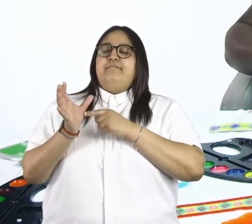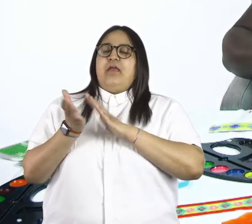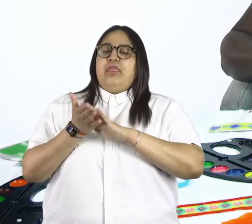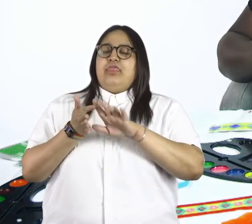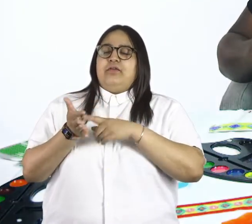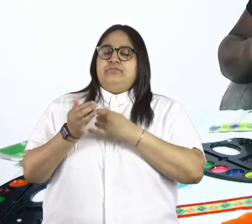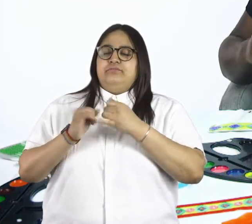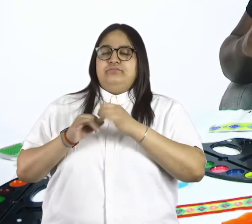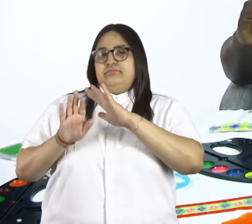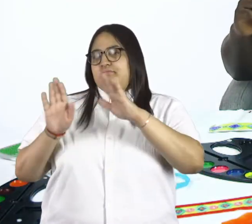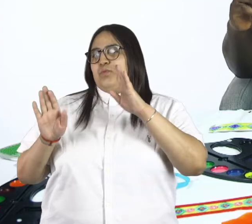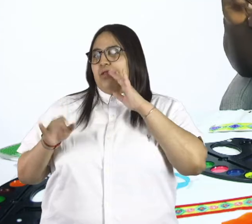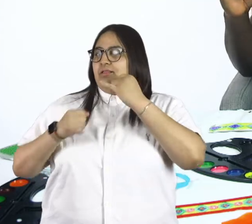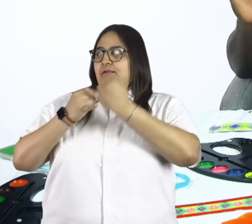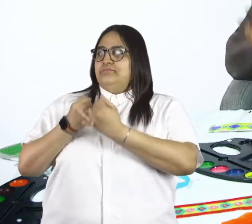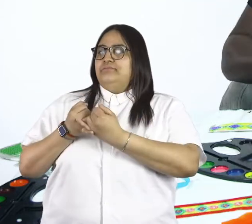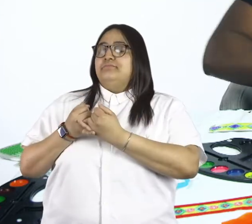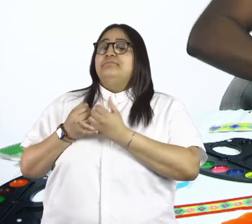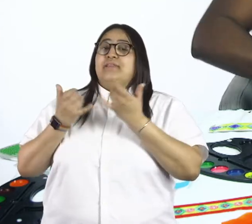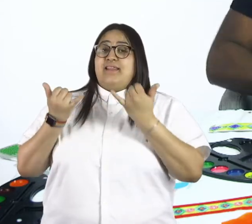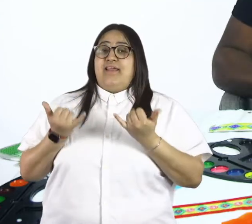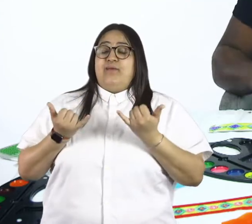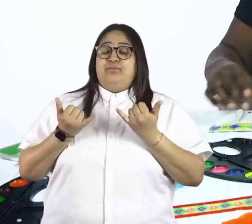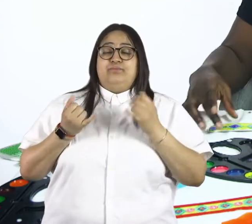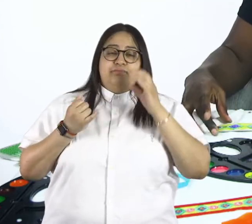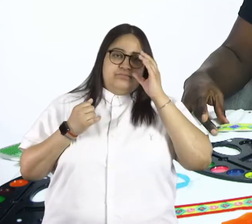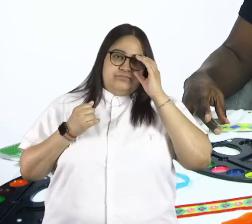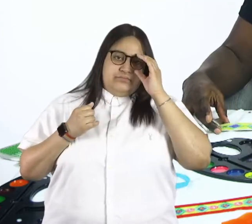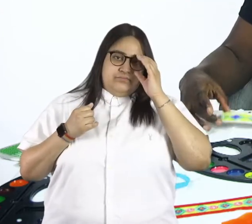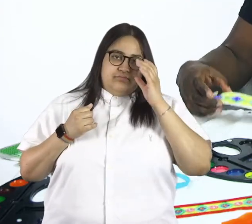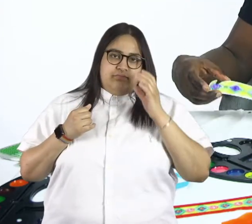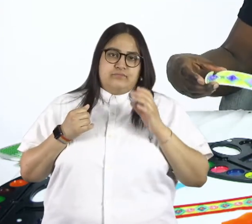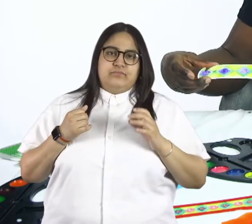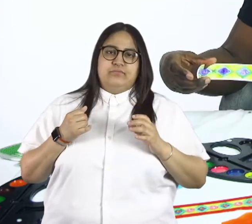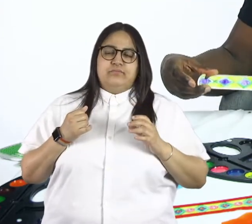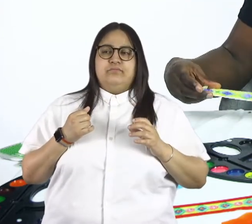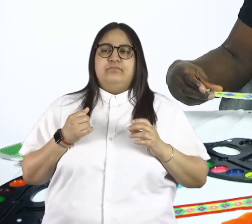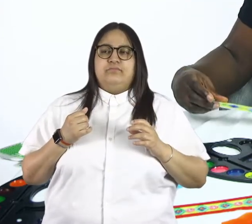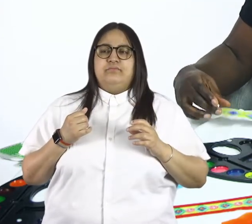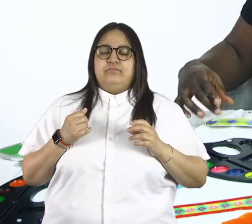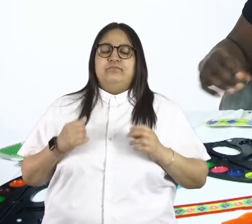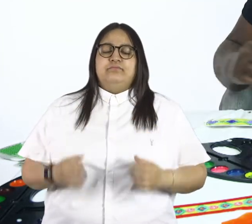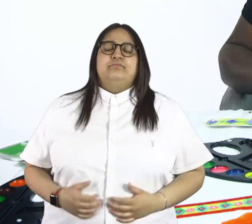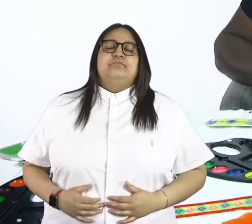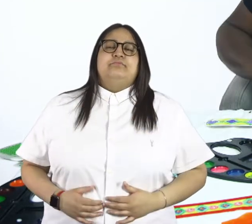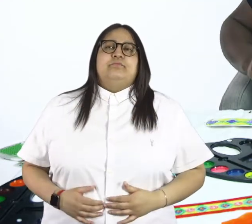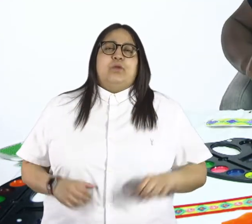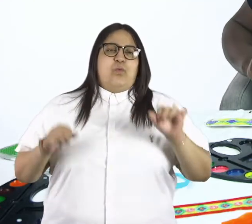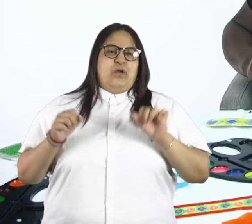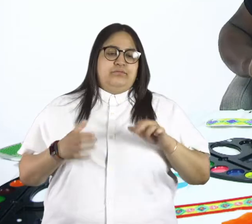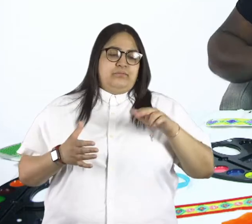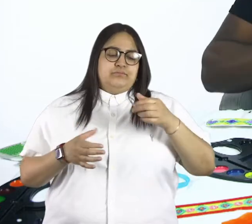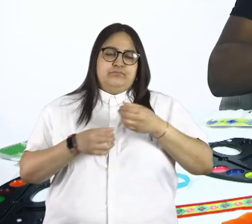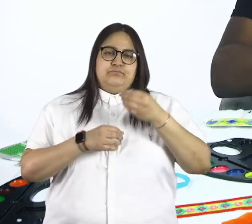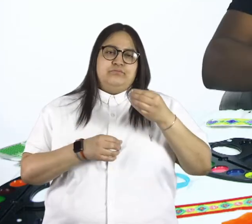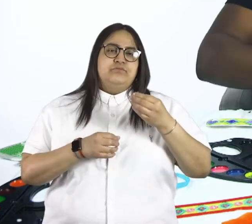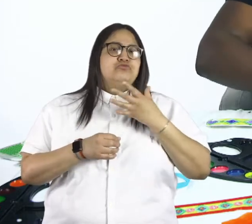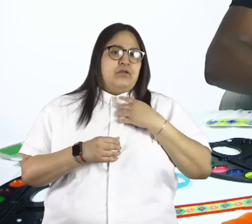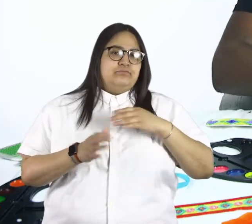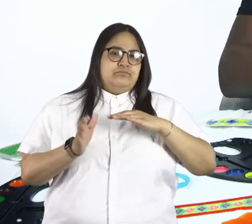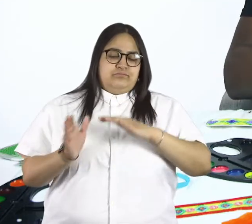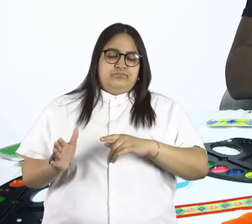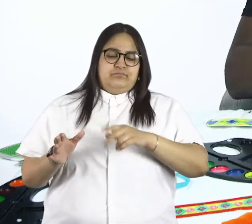Okay, now that we're back, we've given some time for our paint to dry. Like I said before, I'm going to